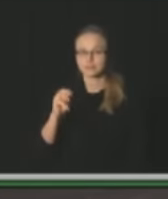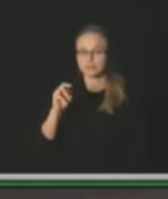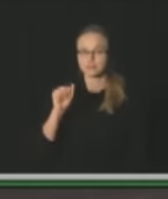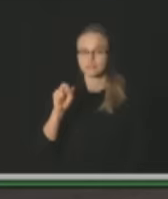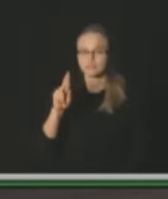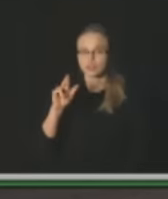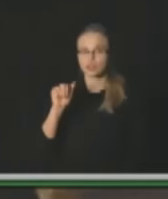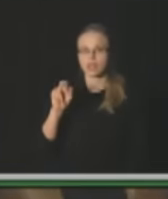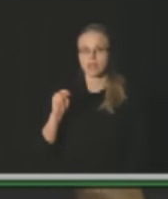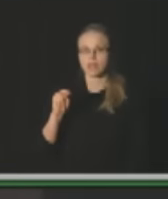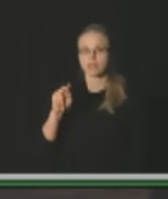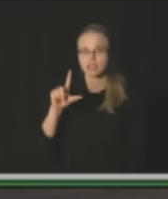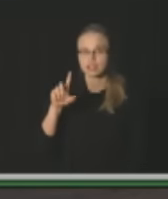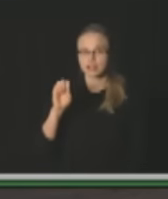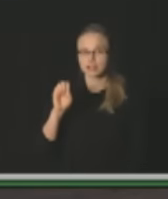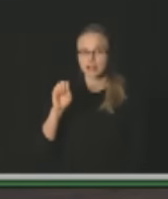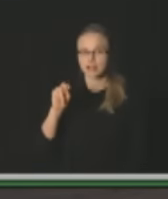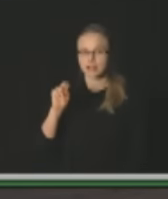Marianne Leonard.